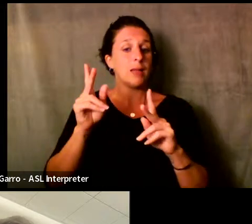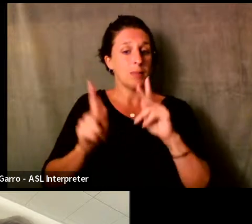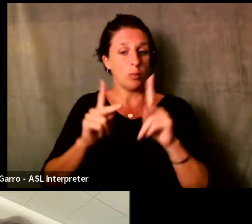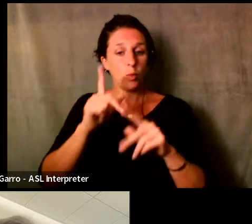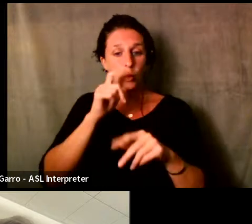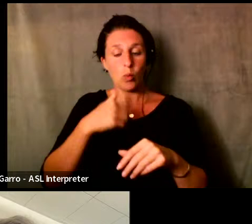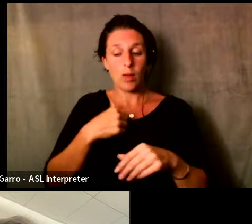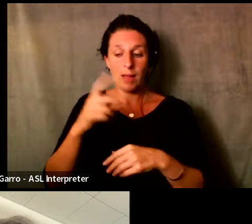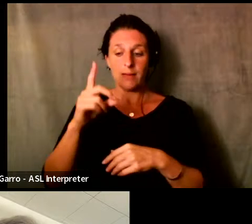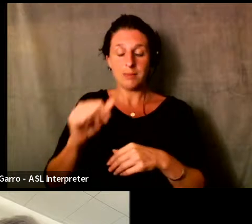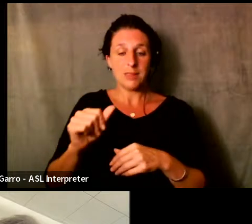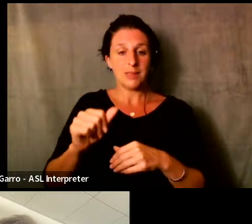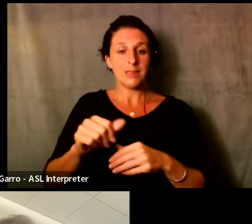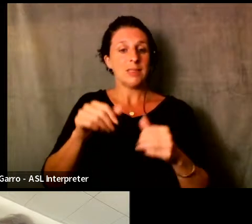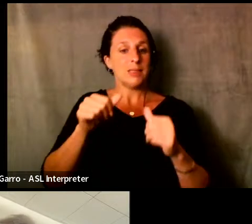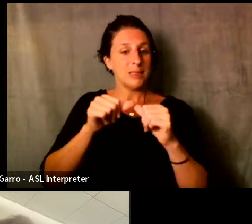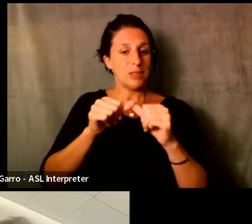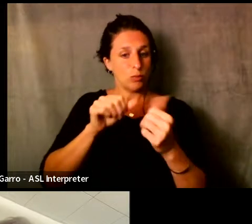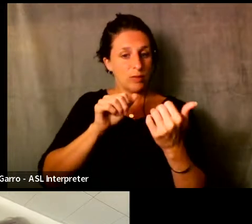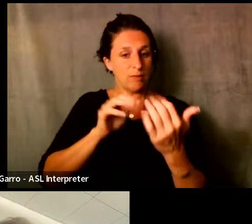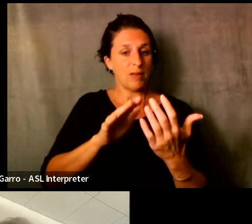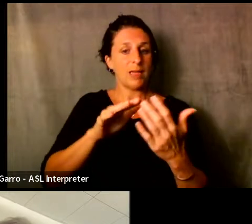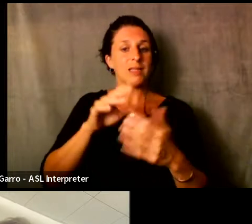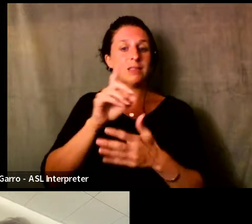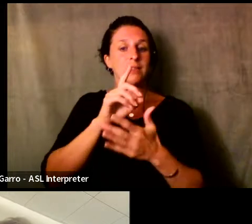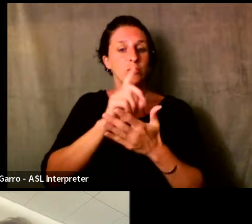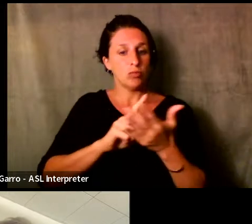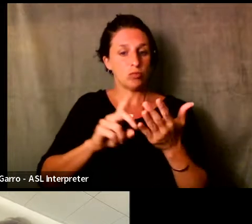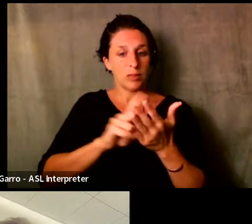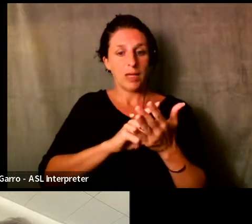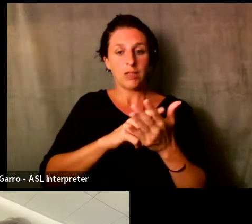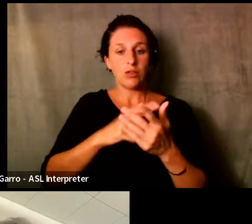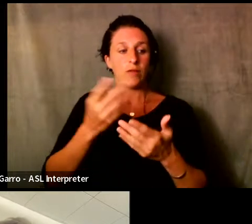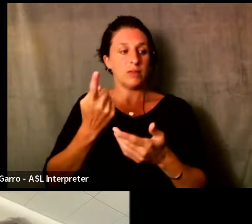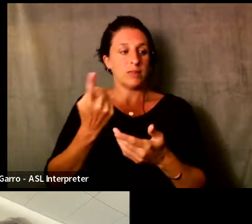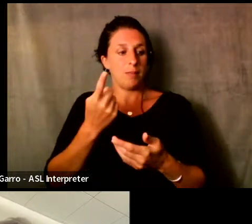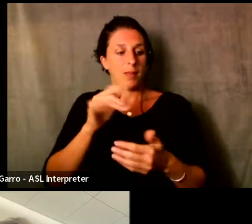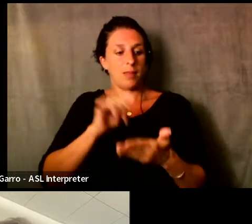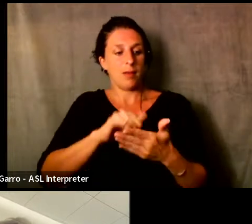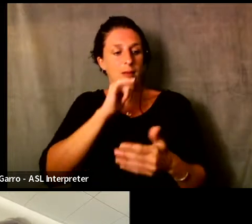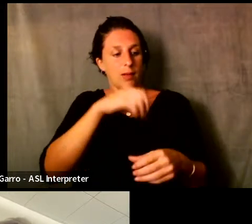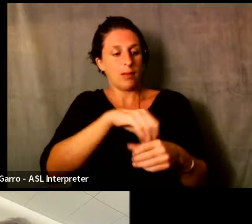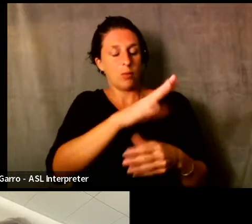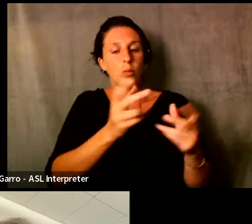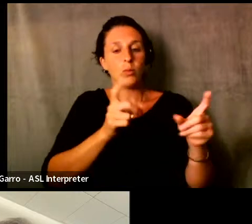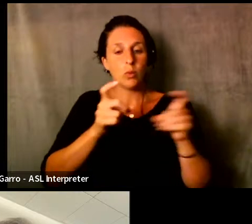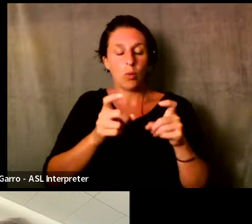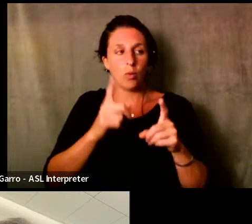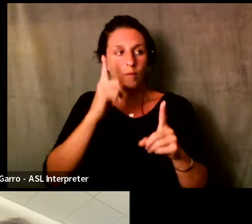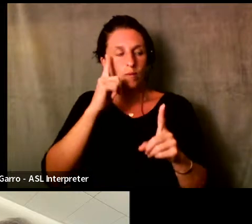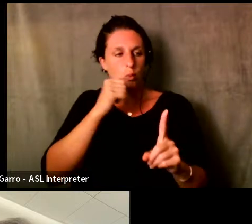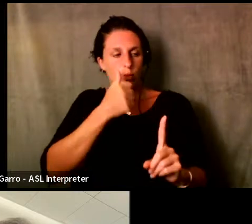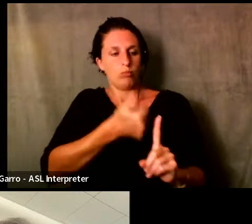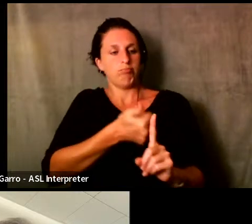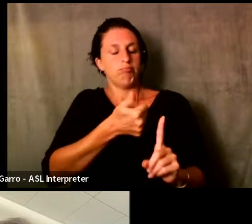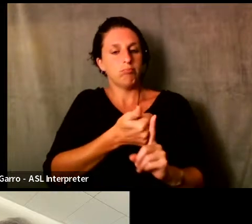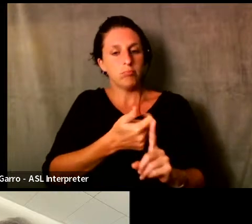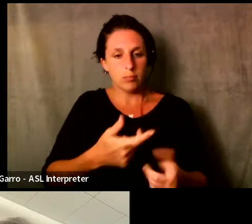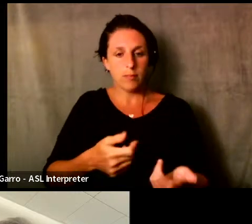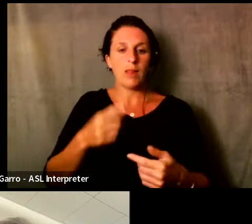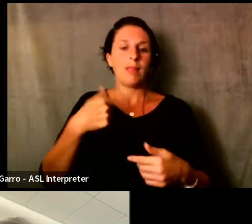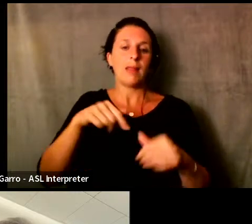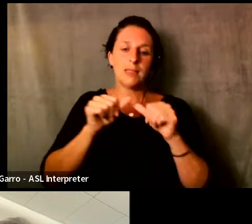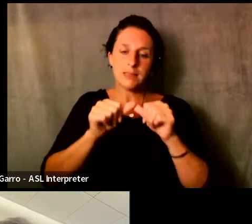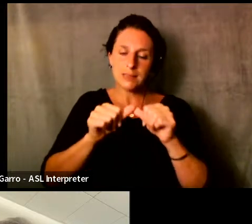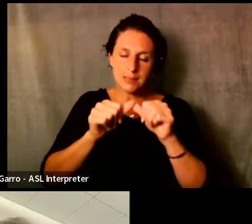disability continue to face discrimination for something out of their control and for being who they are, they continue to persist through